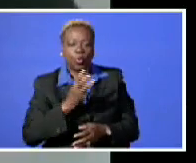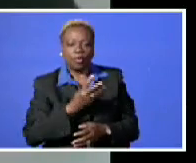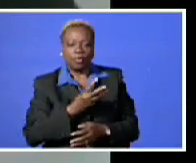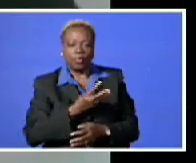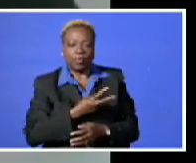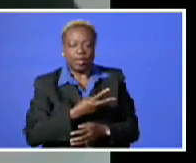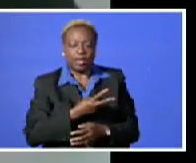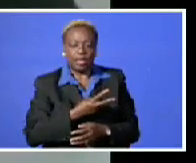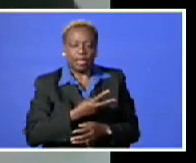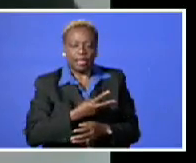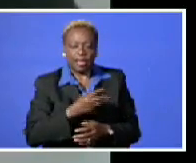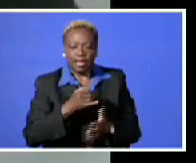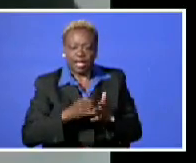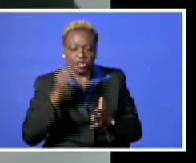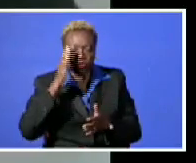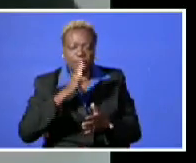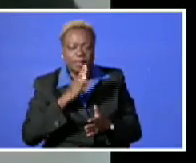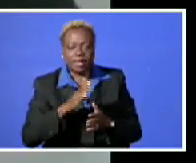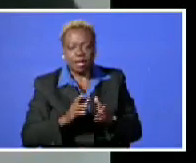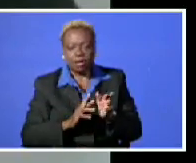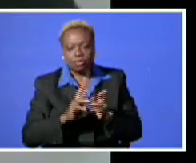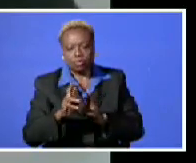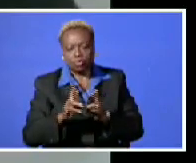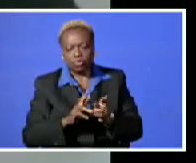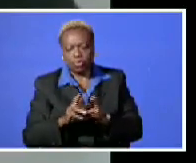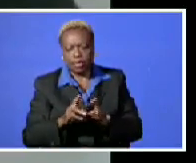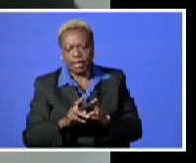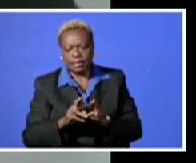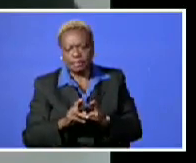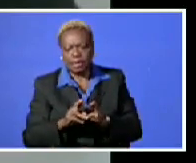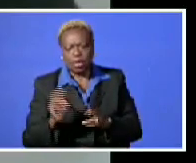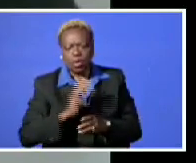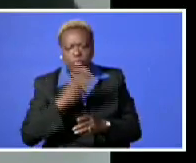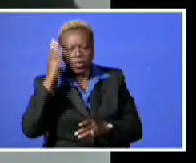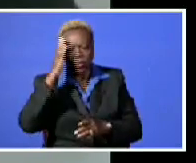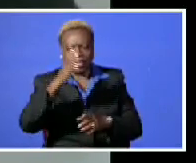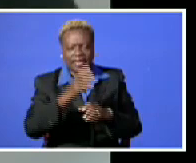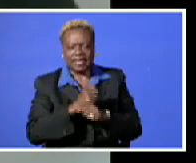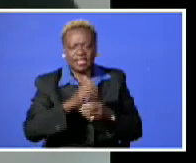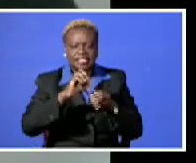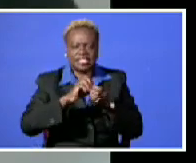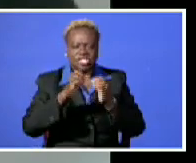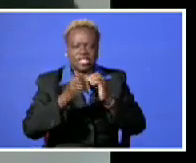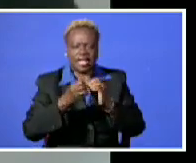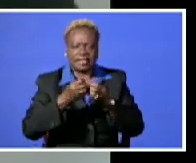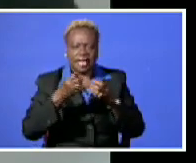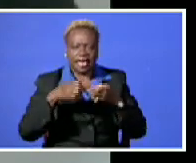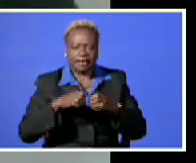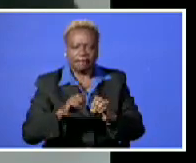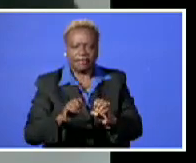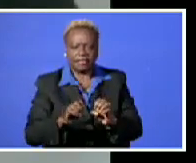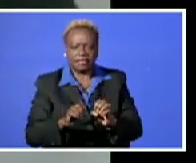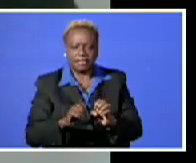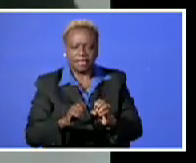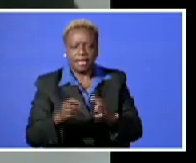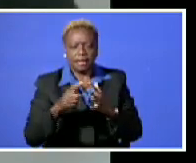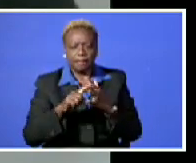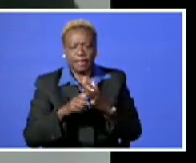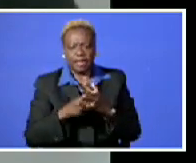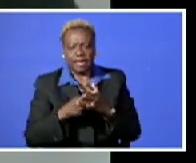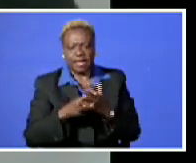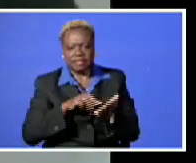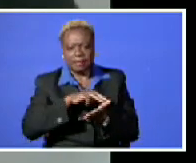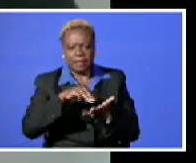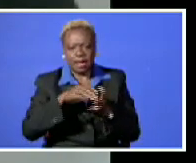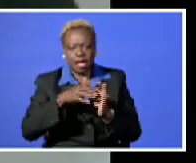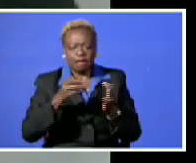this to be a rolling deployment. We intend on beginning the digitization effort immediately beginning in the middle